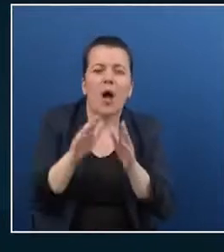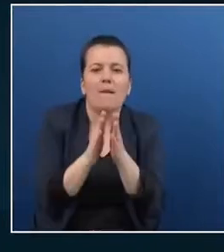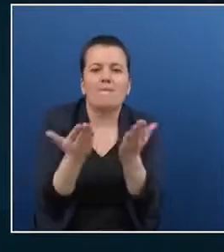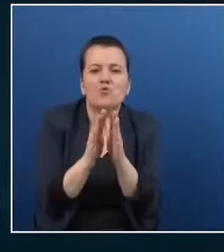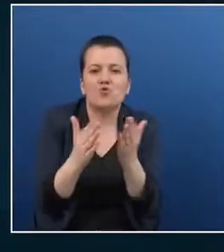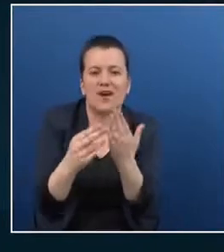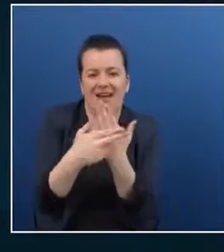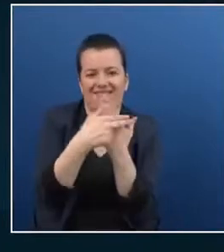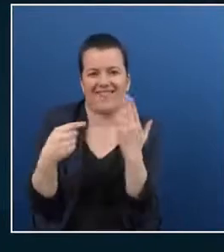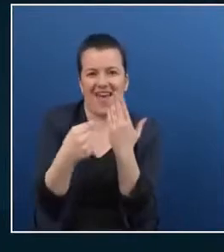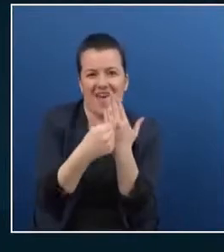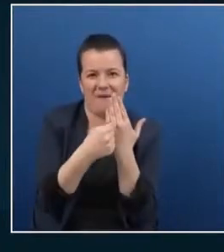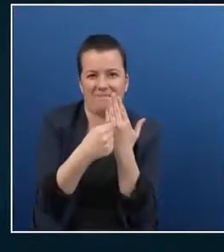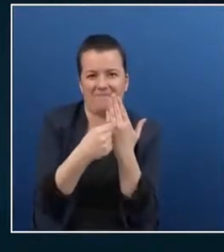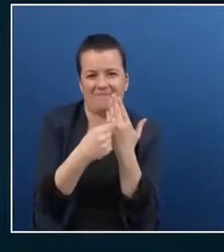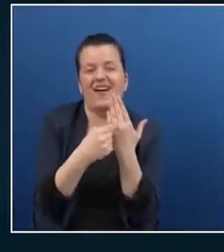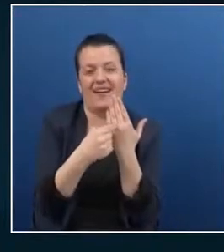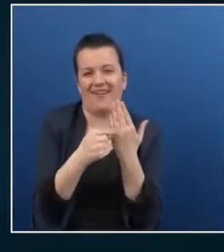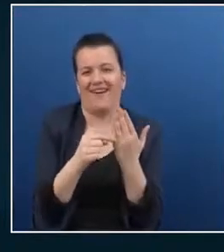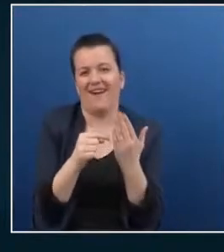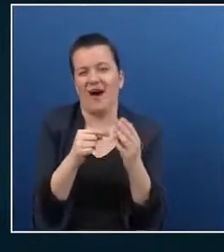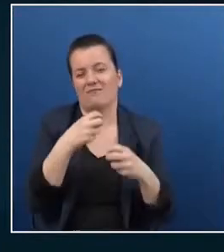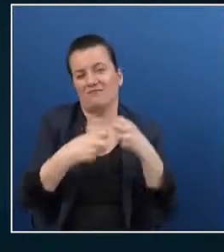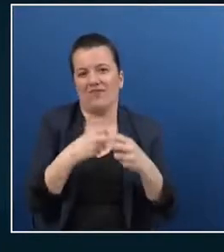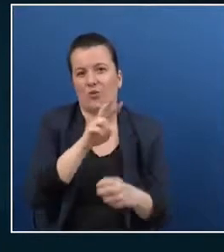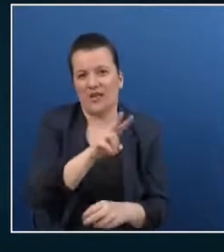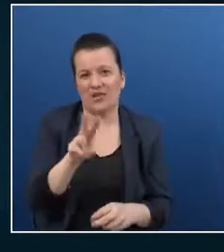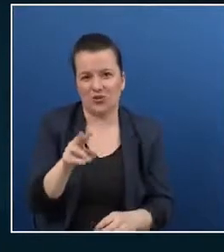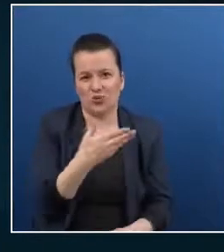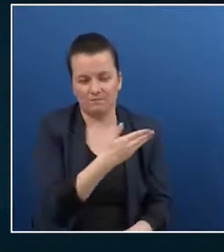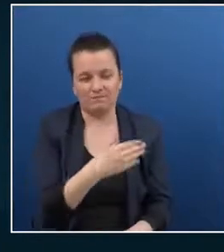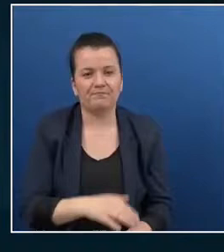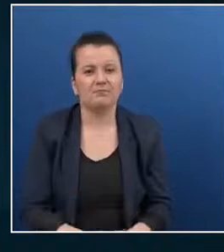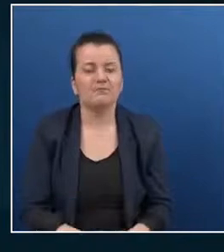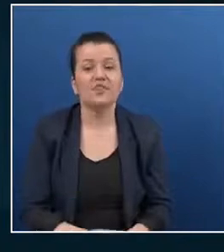the catch-22 was, I know what to do with the data,